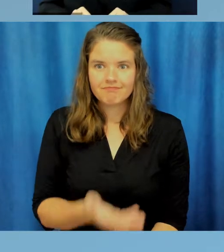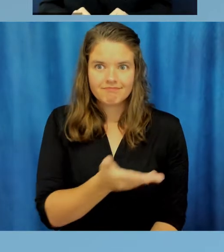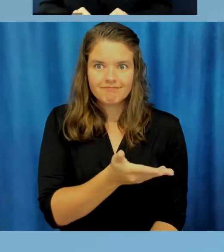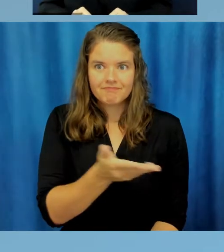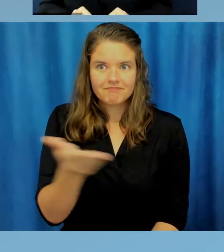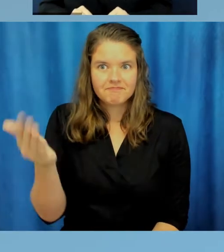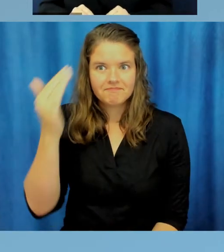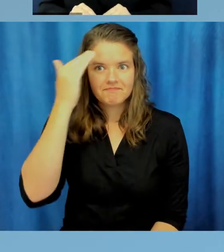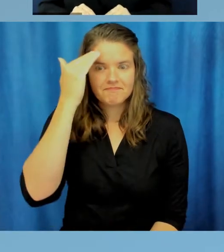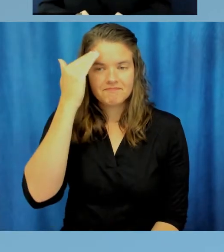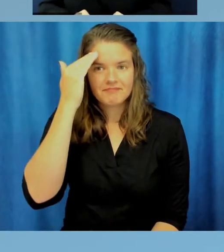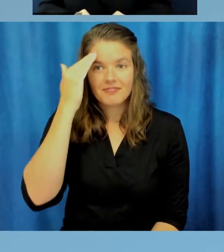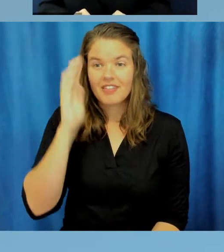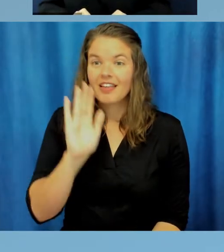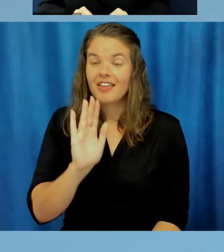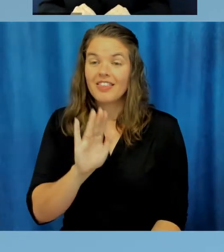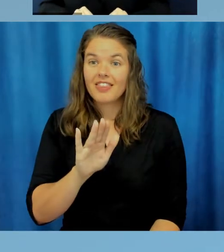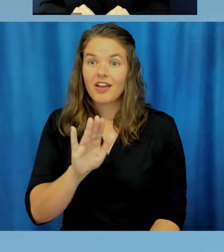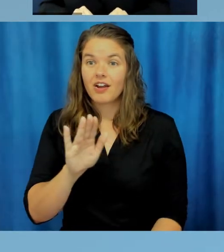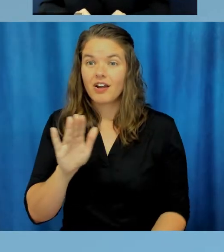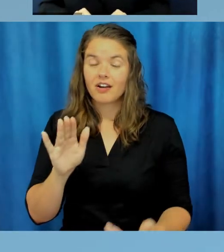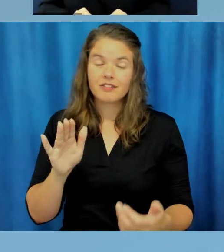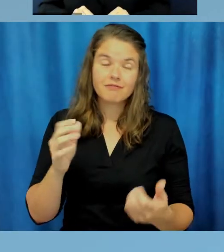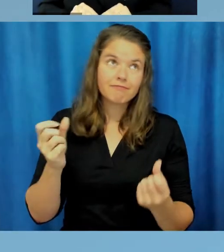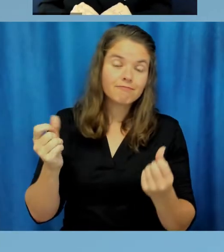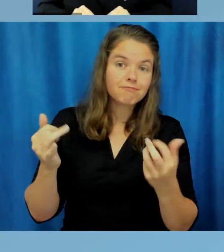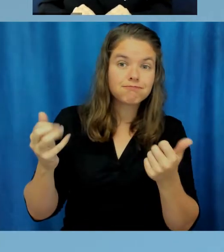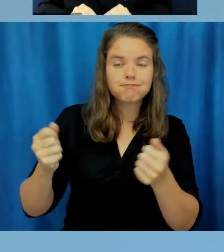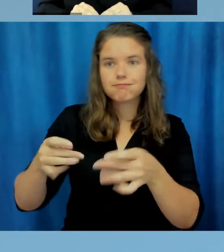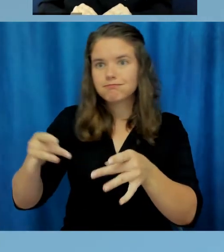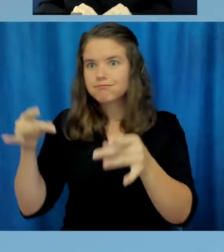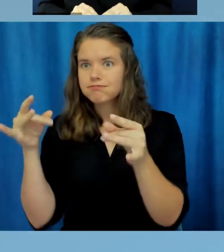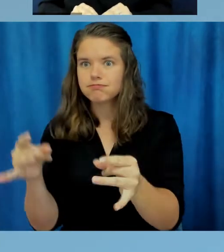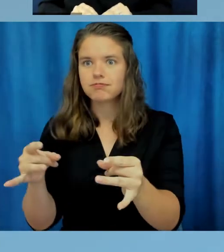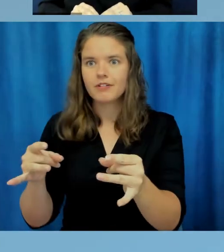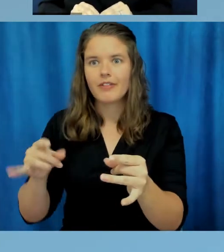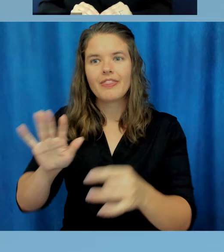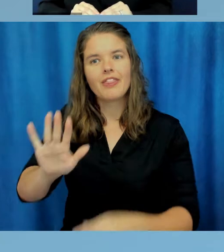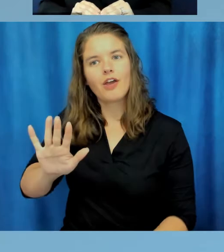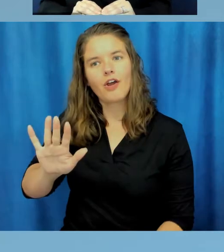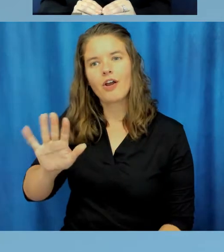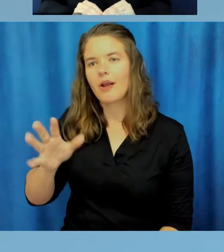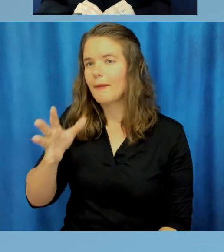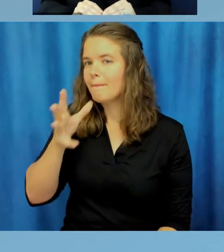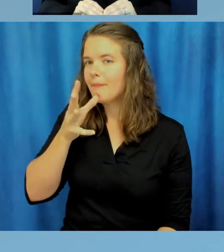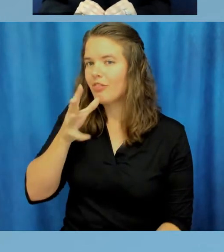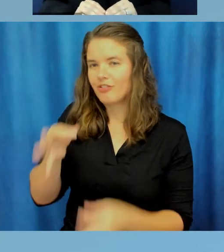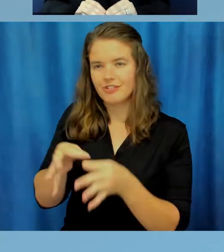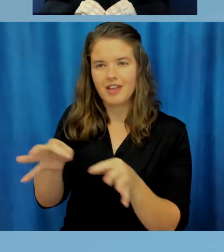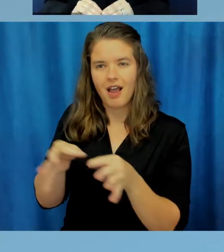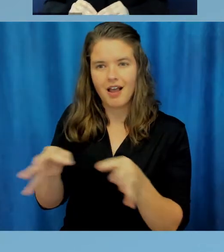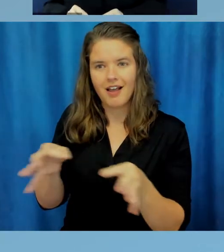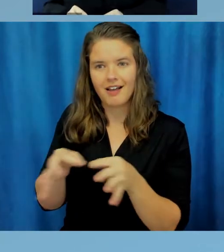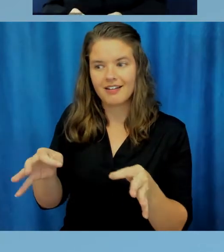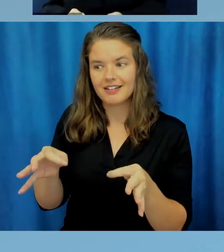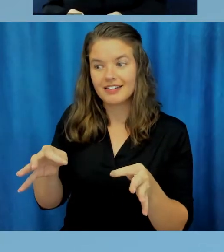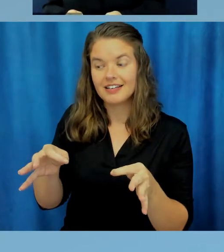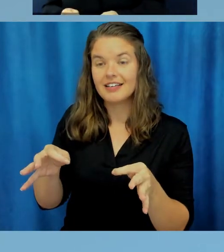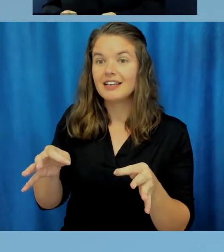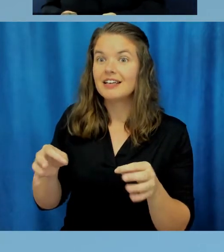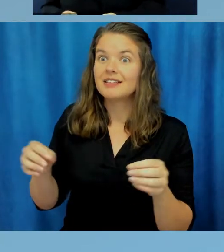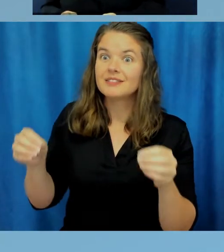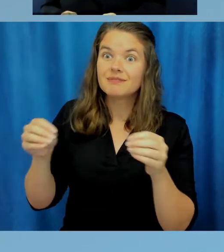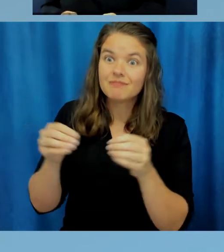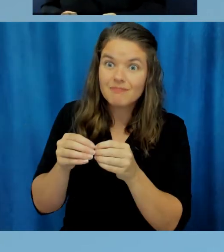As you can imagine, their fluency in their mother tongue is much more accurate than that of going into English, their